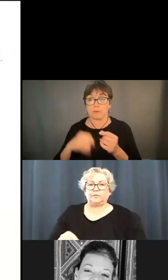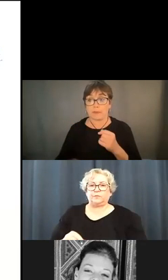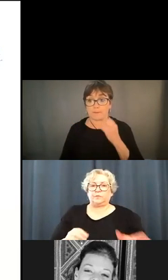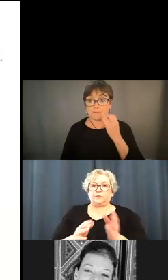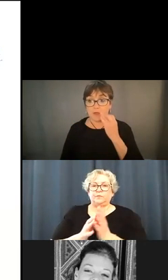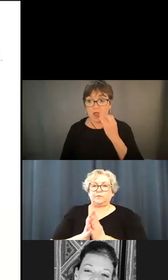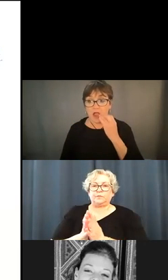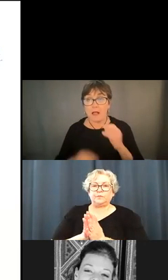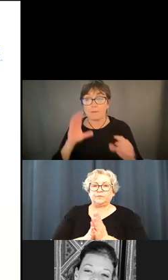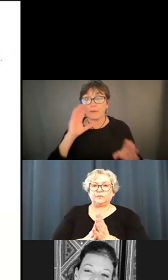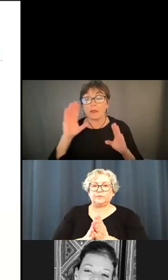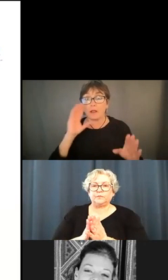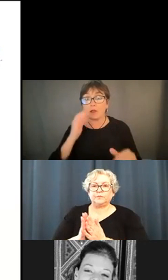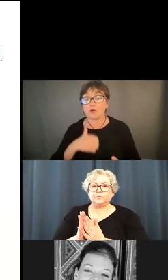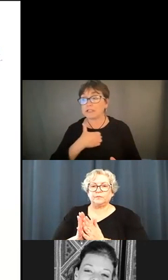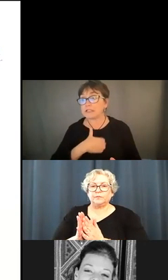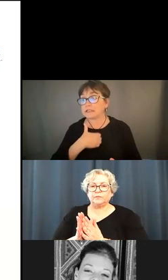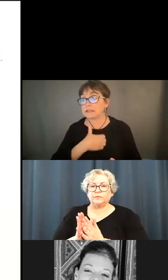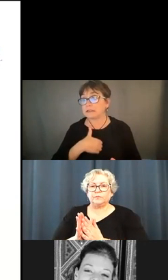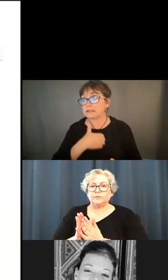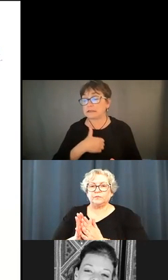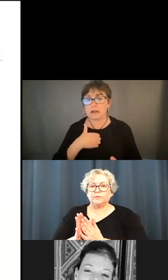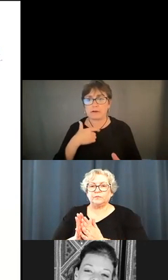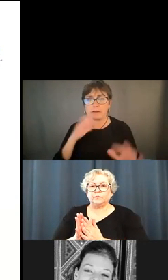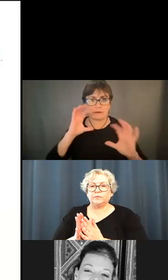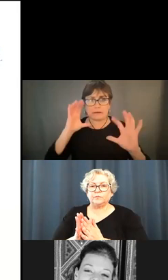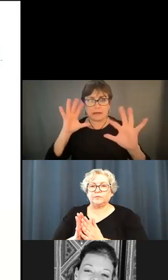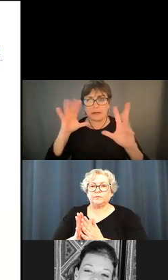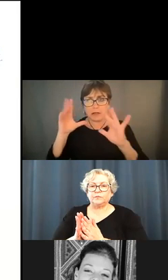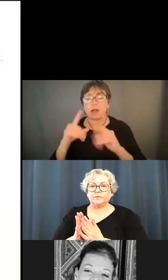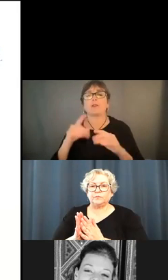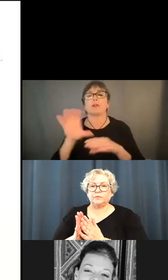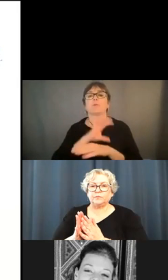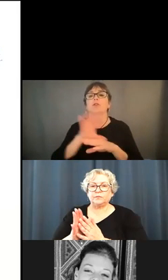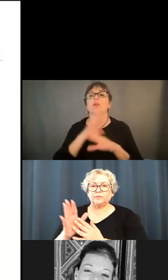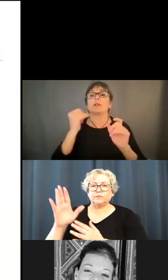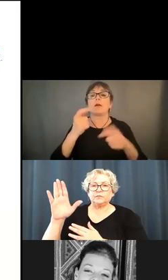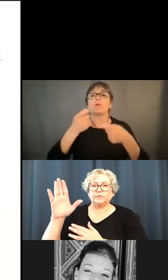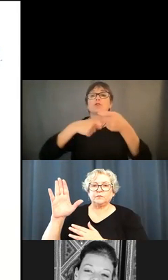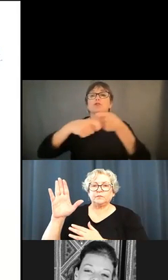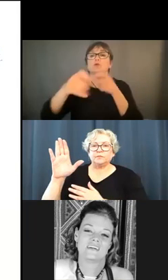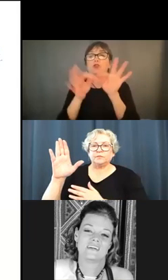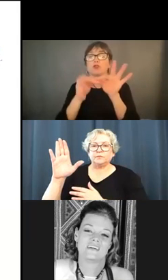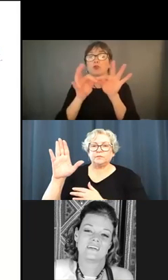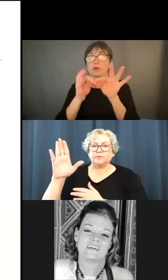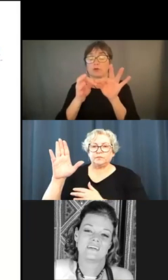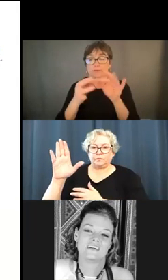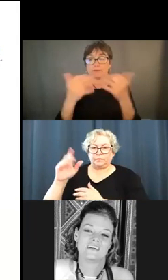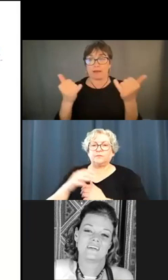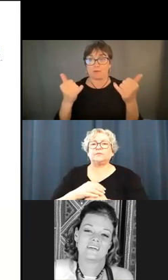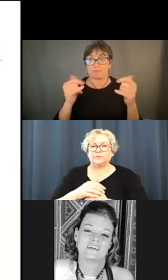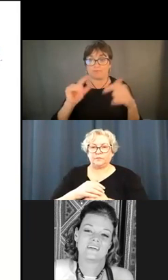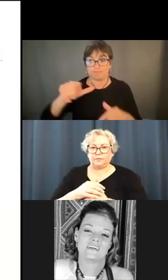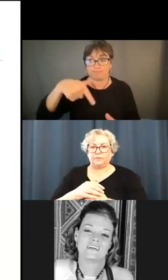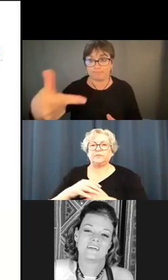Hi, sorry, I'm scrambling on this computer. Good afternoon, everyone. I'm so happy to be here and to see some old